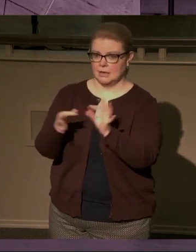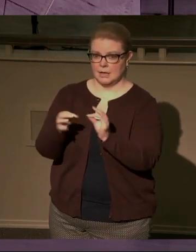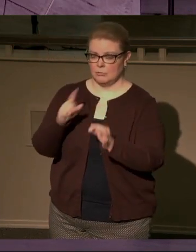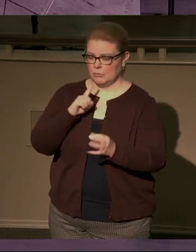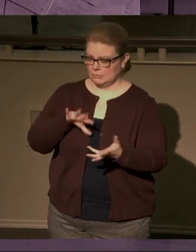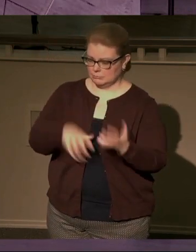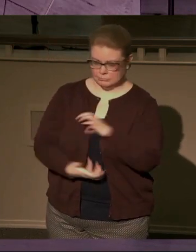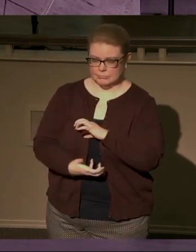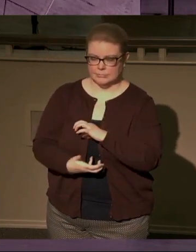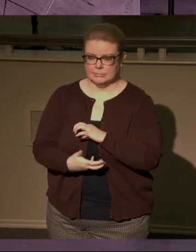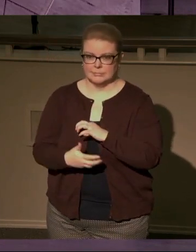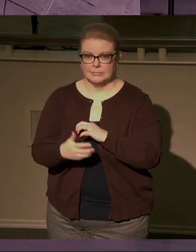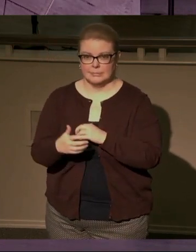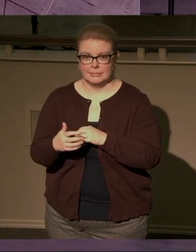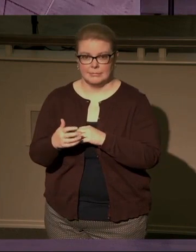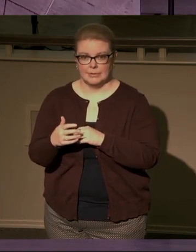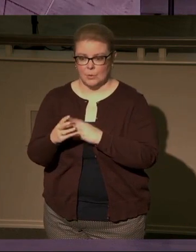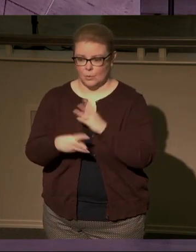their world.